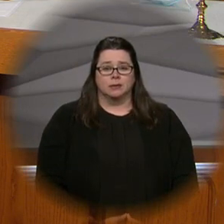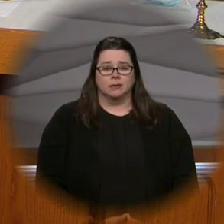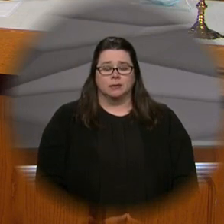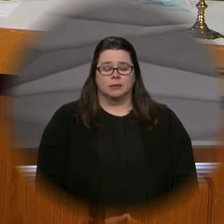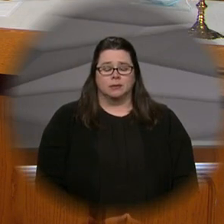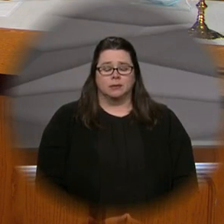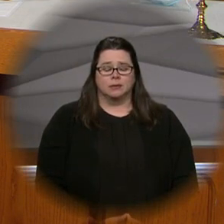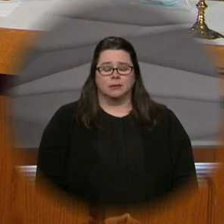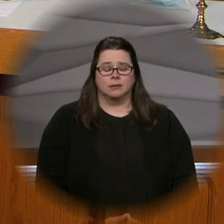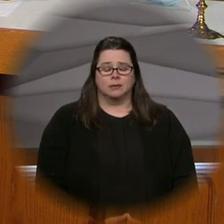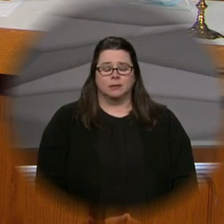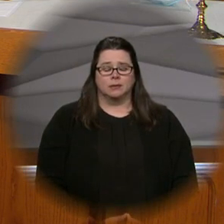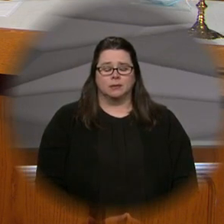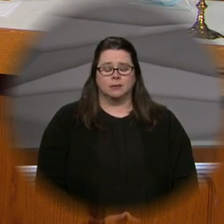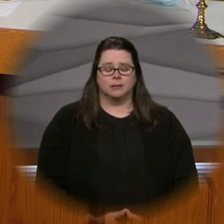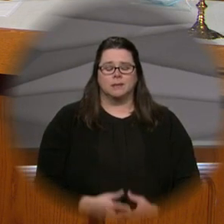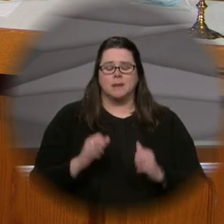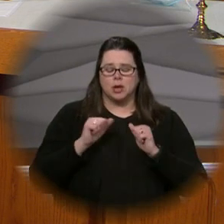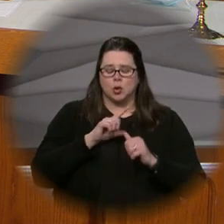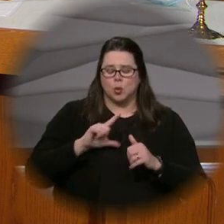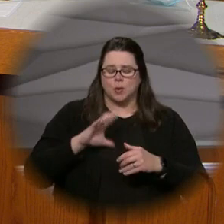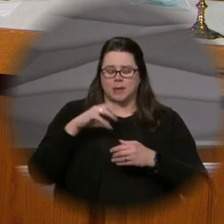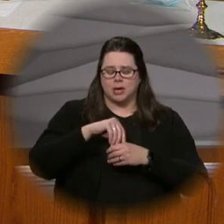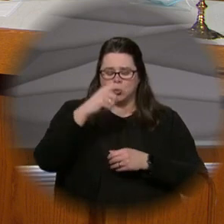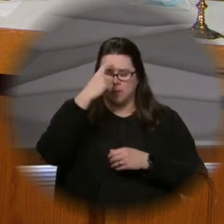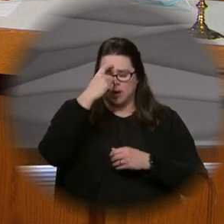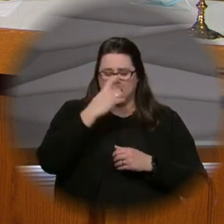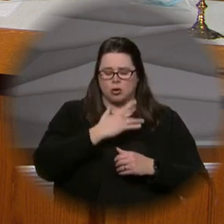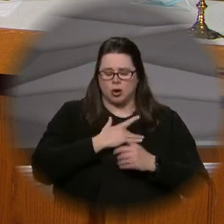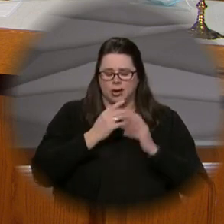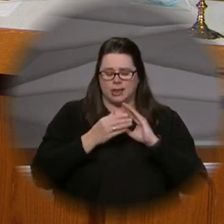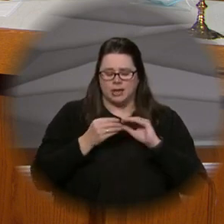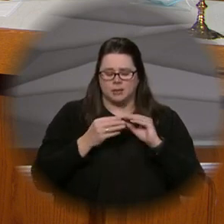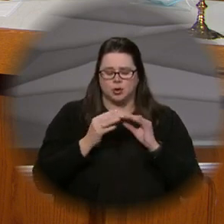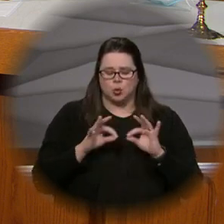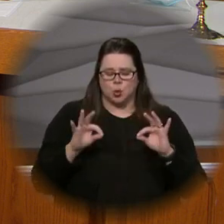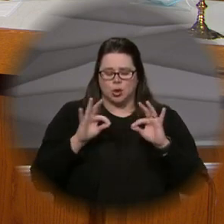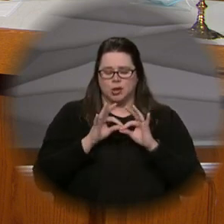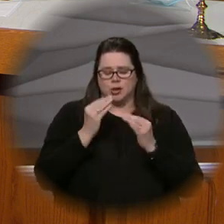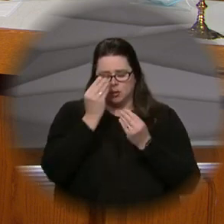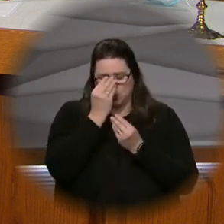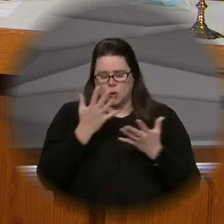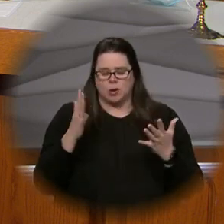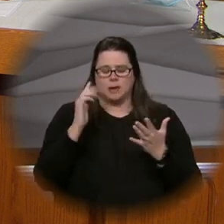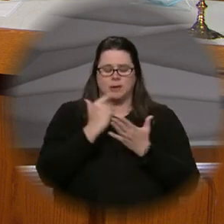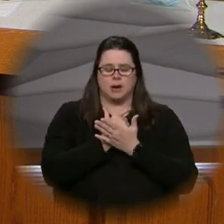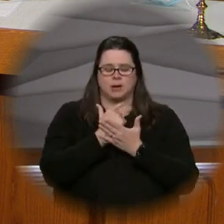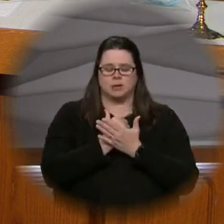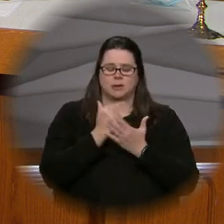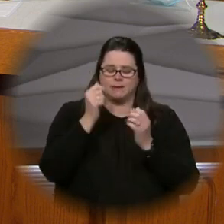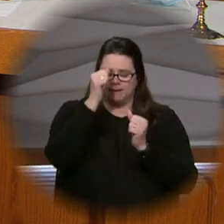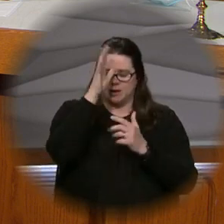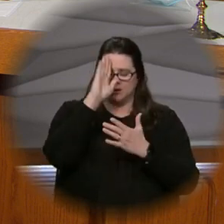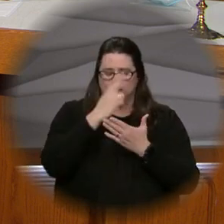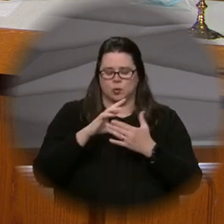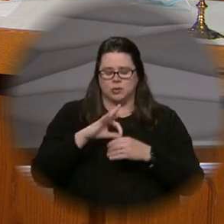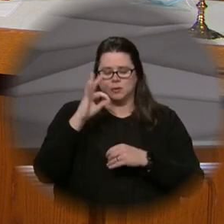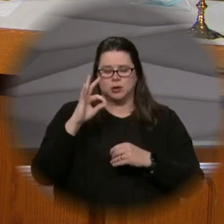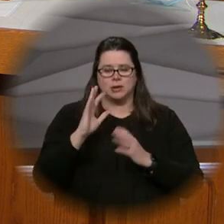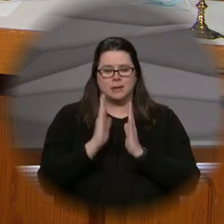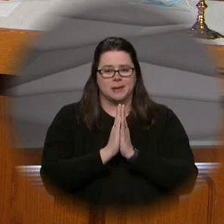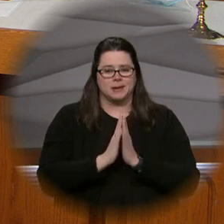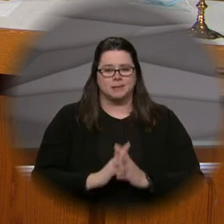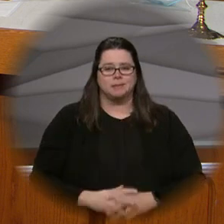Your blessing, Father. May the Lord be in your mind, on your lips, and in your heart as you worthily and fully proclaim the Holy Gospel. Father, Son, Holy Spirit. Amen.